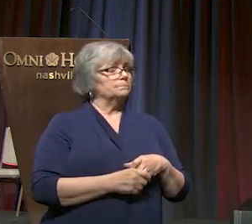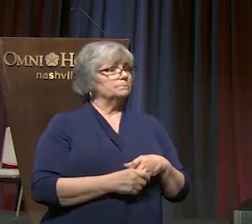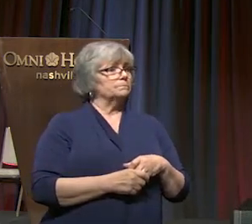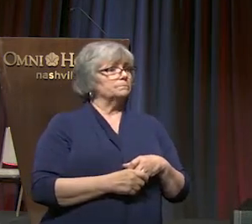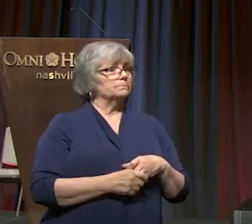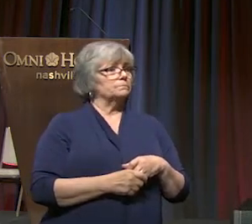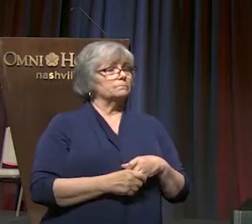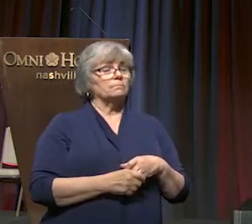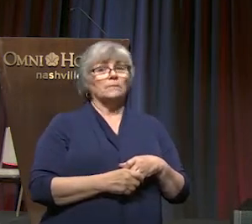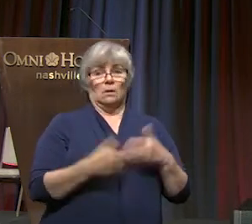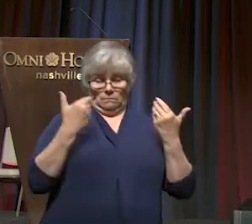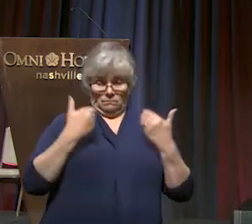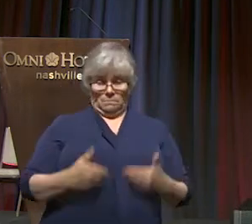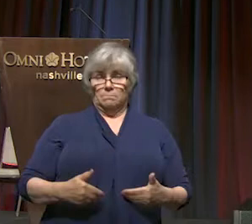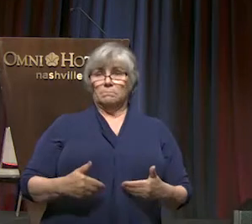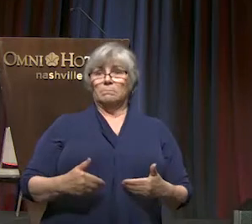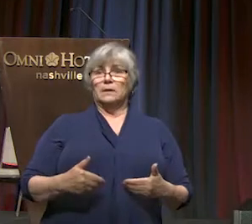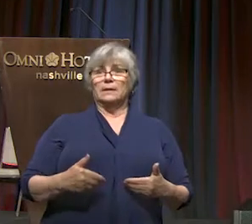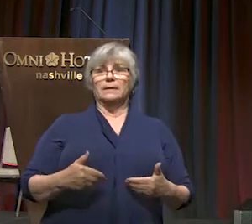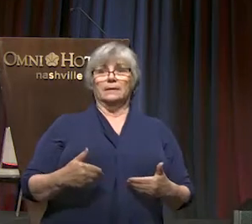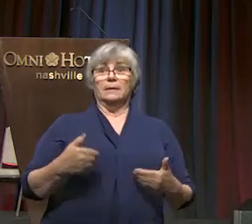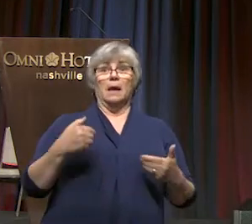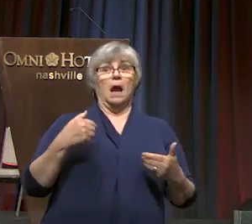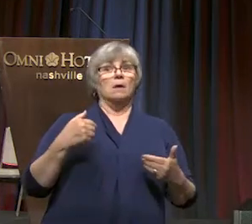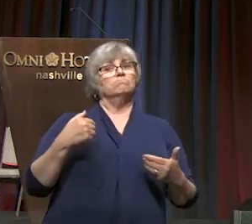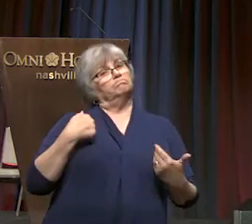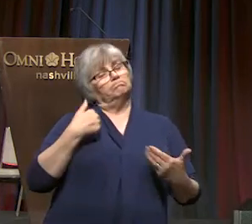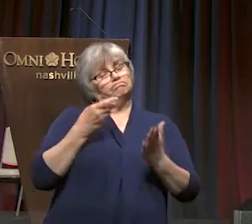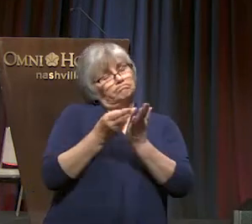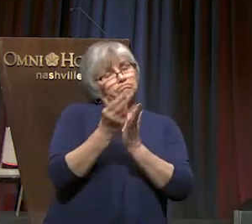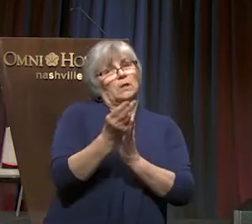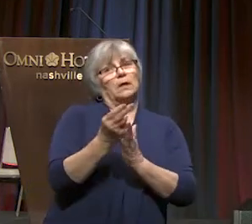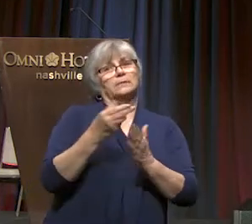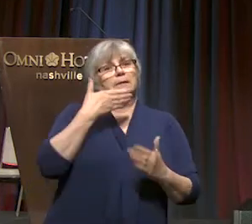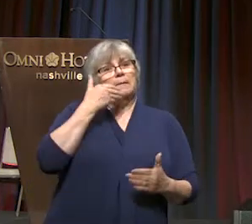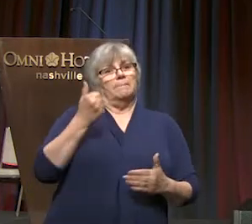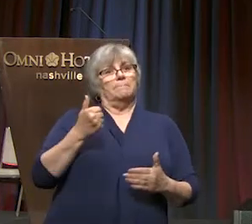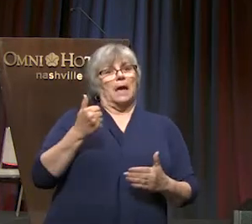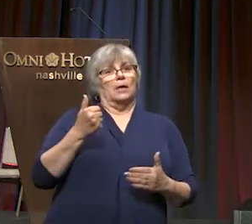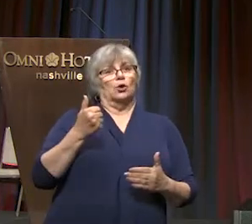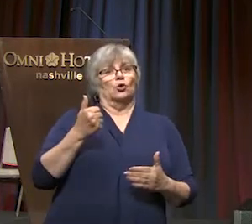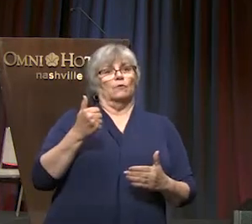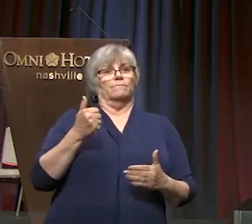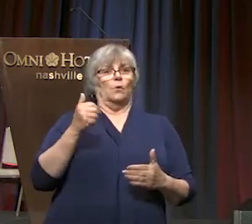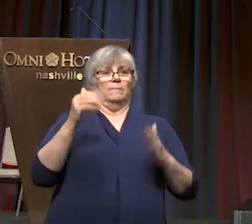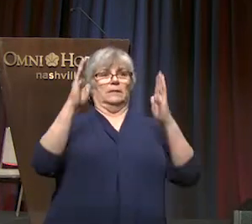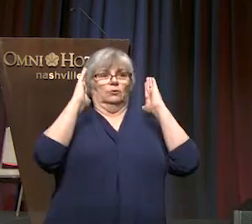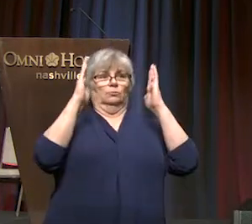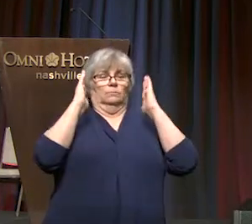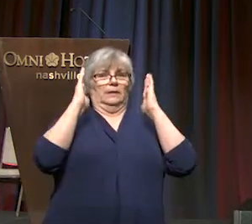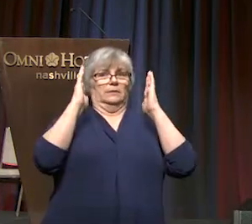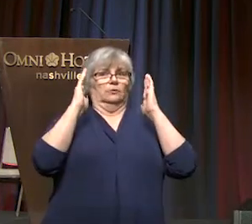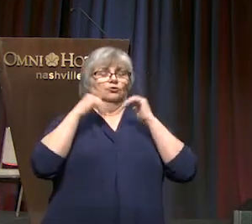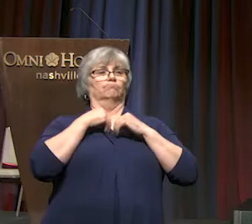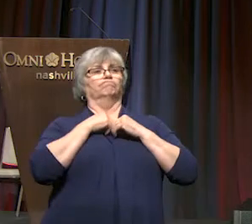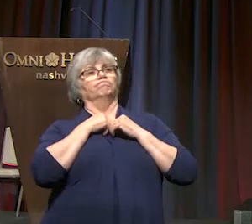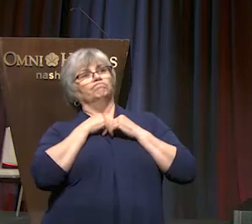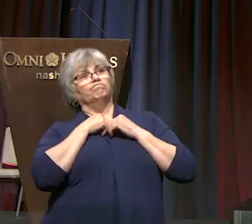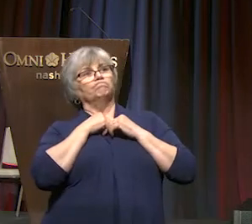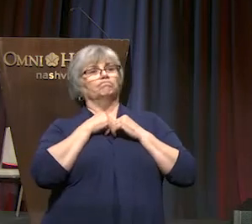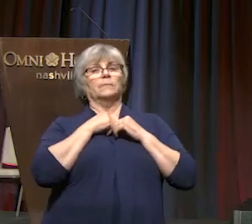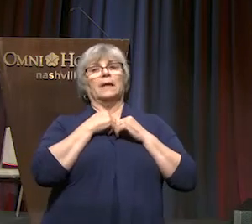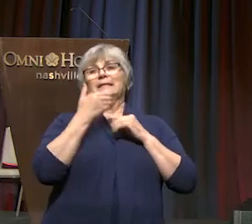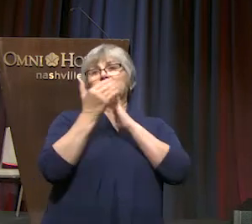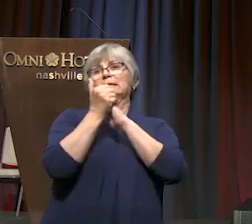Humanly speaking, it's better to listen. It's better to be listened. Some of the time, it's a challenge to